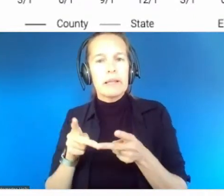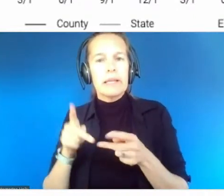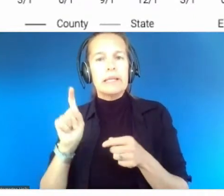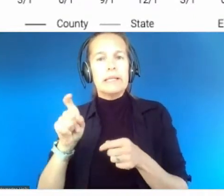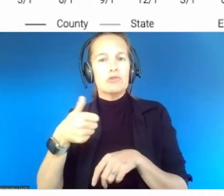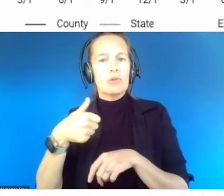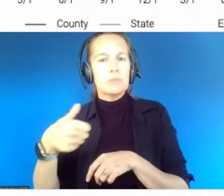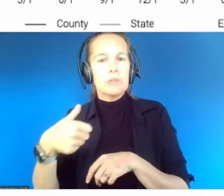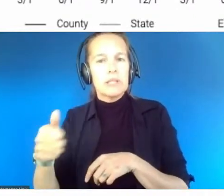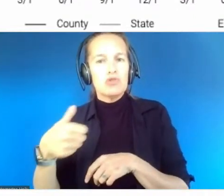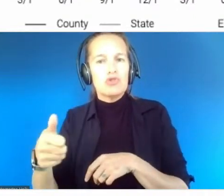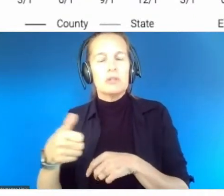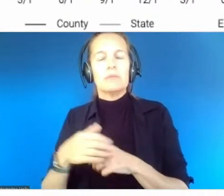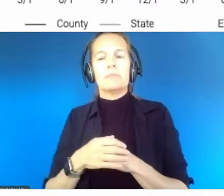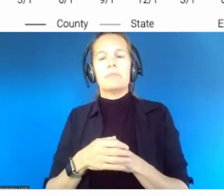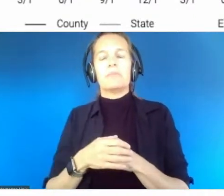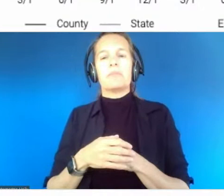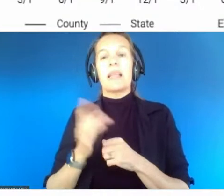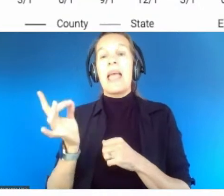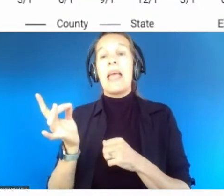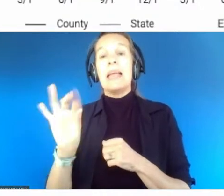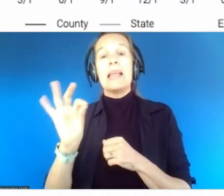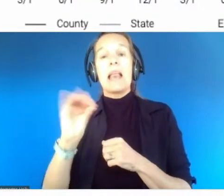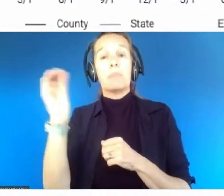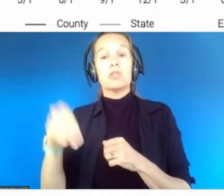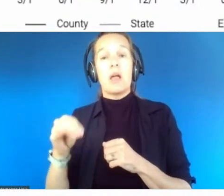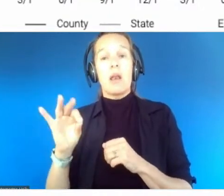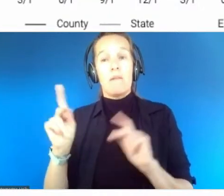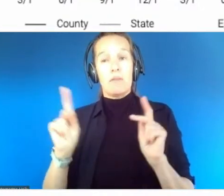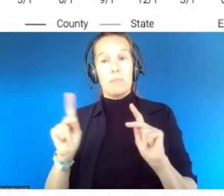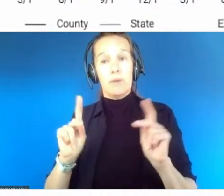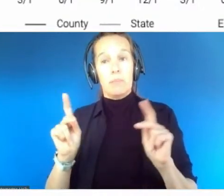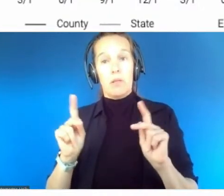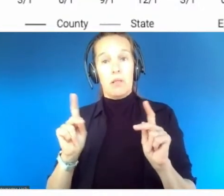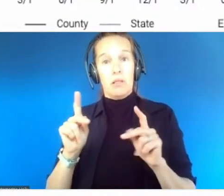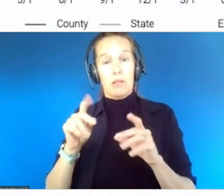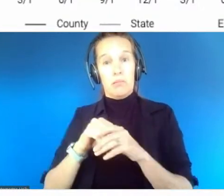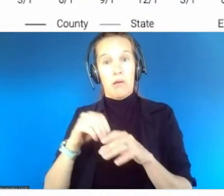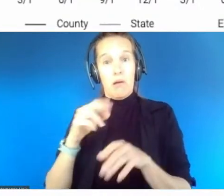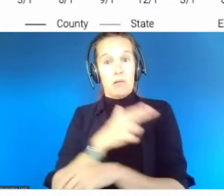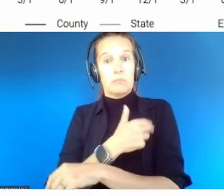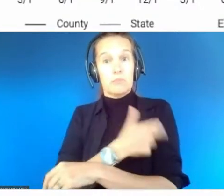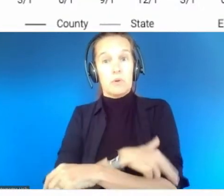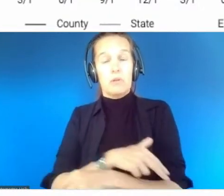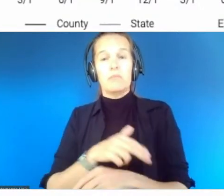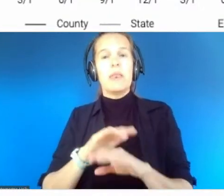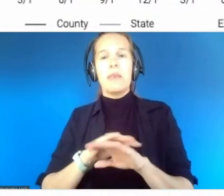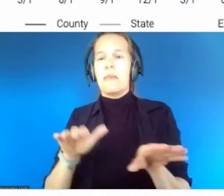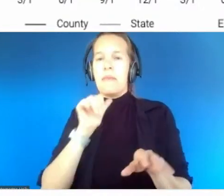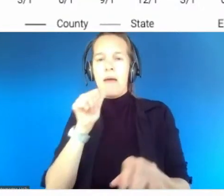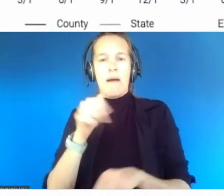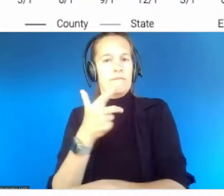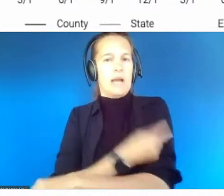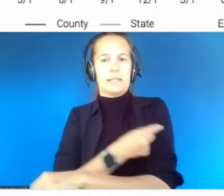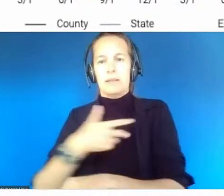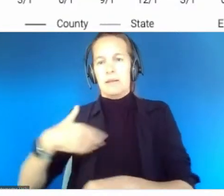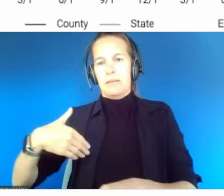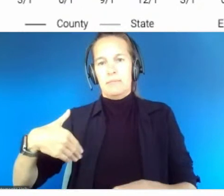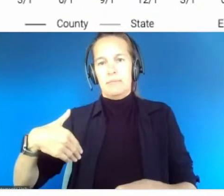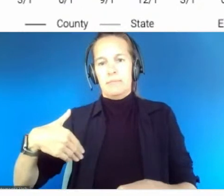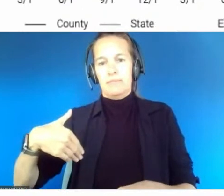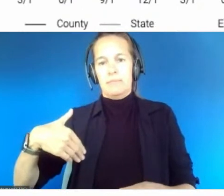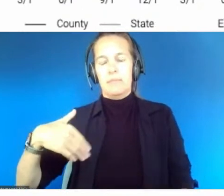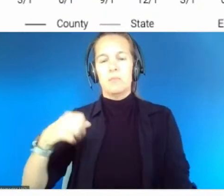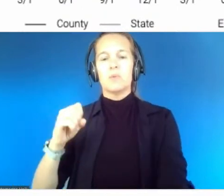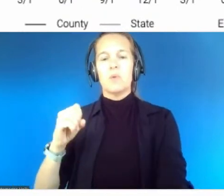Nearly 89% of people who we have seen hospitalized have been unvaccinated. So it's important to